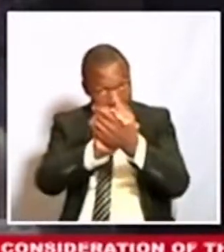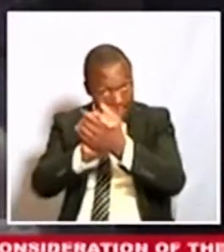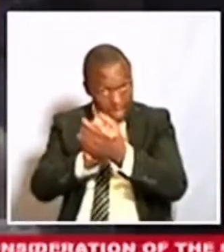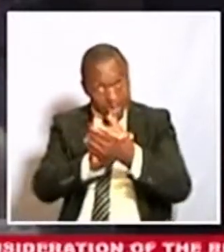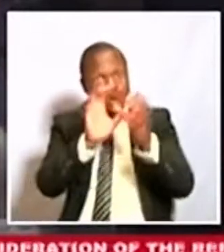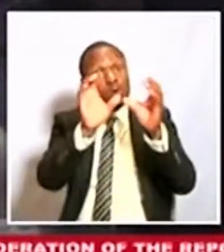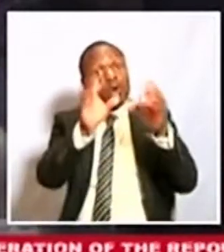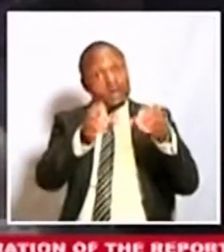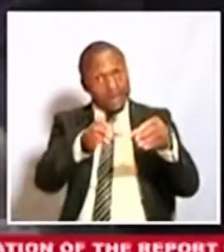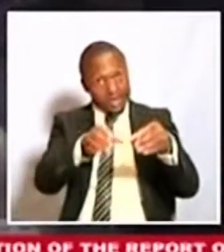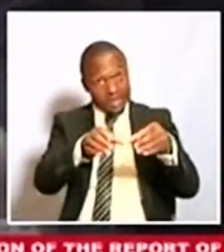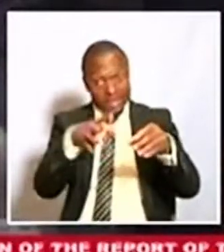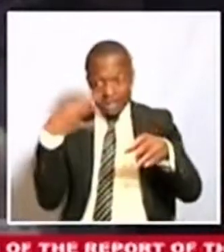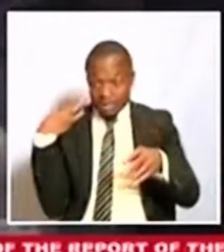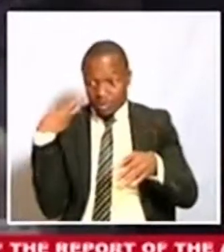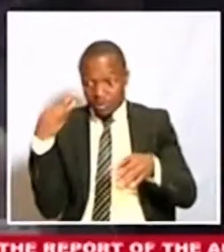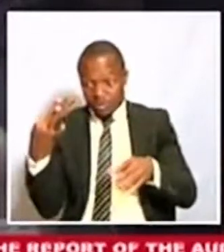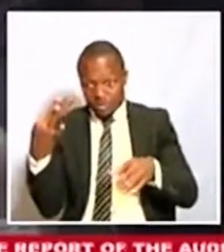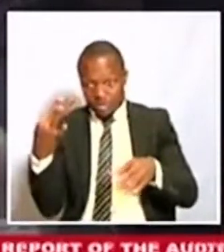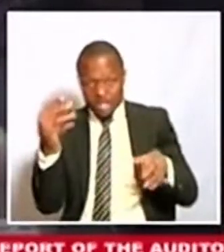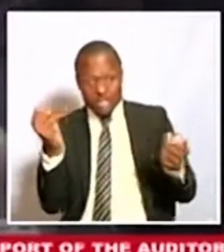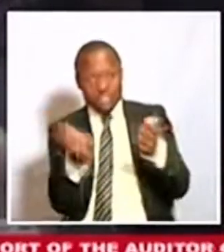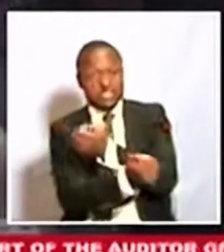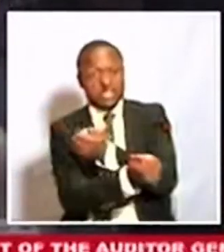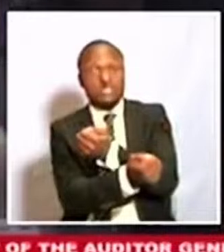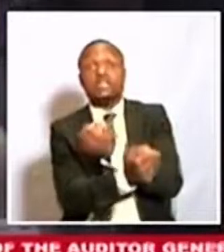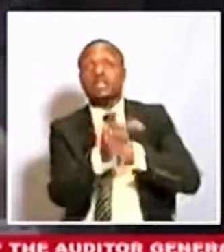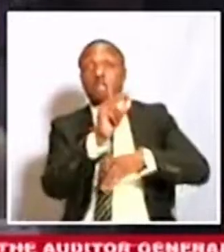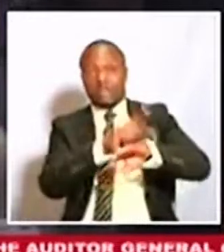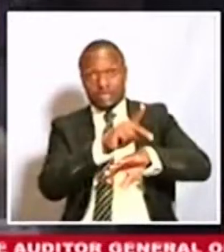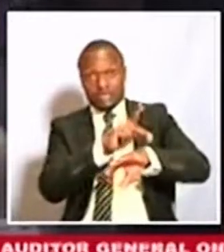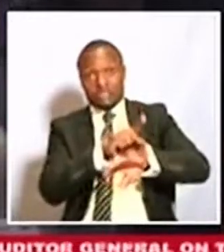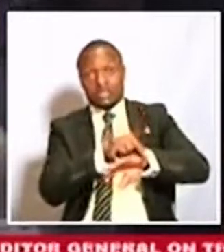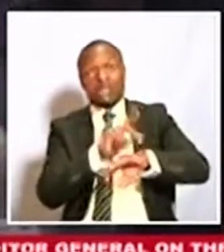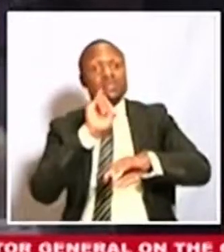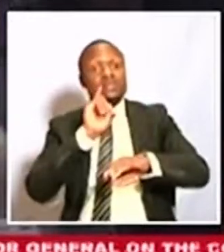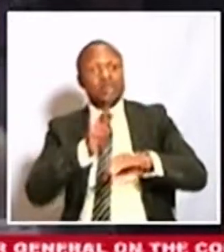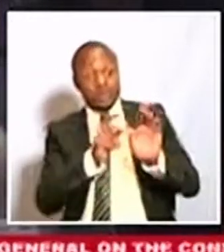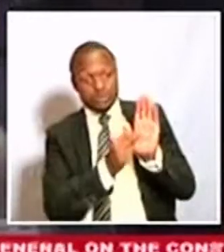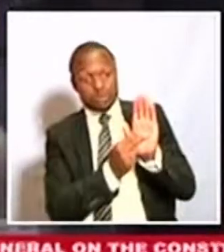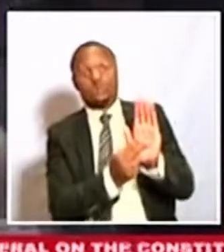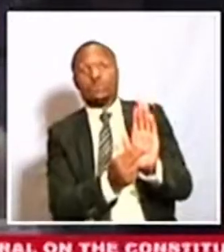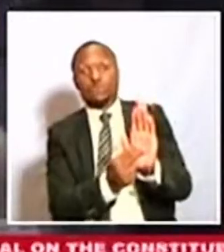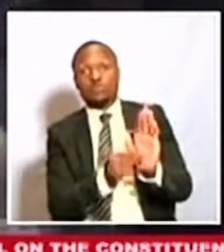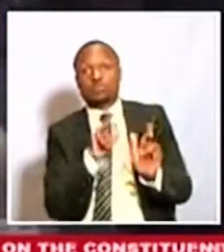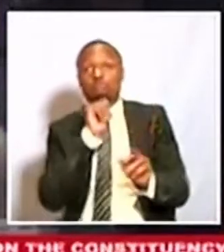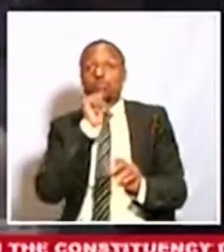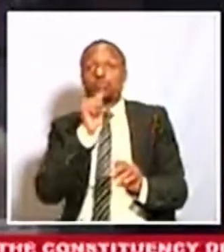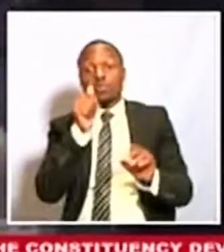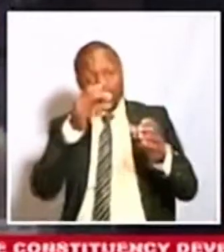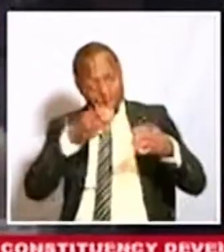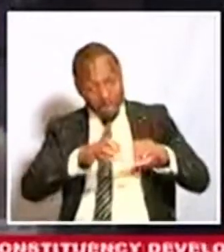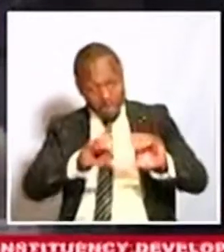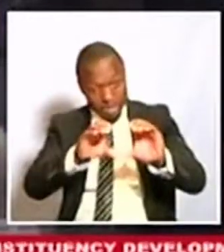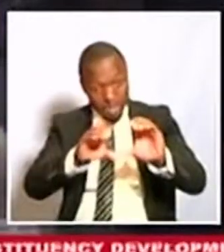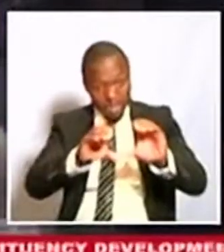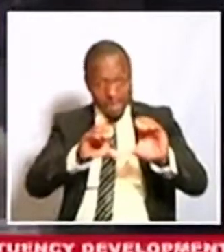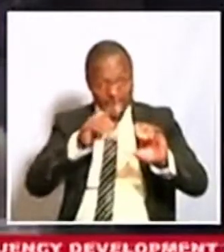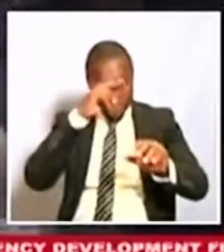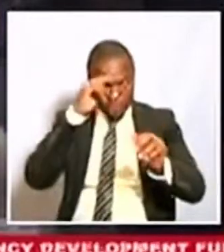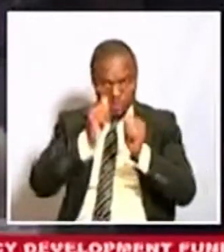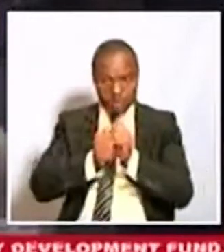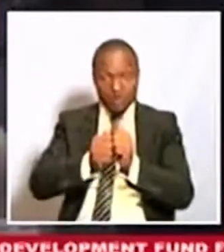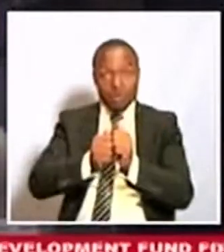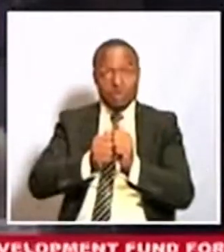club has applied and they are changing, there is a provision to indicate that they are not going ahead for ABCD